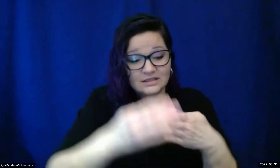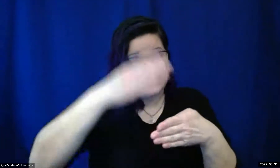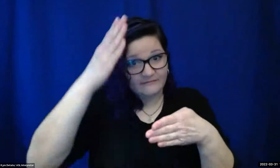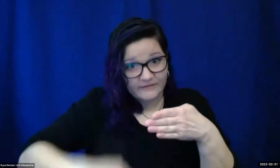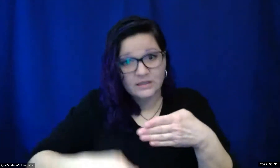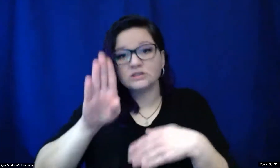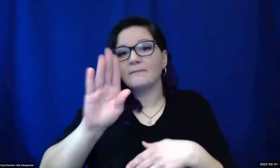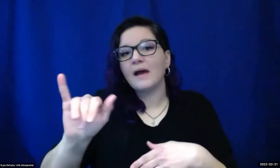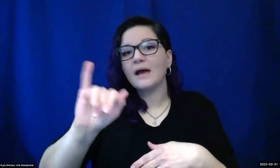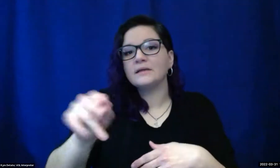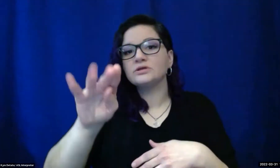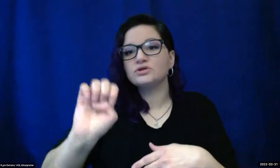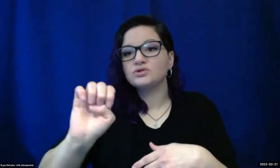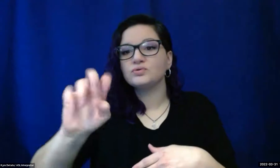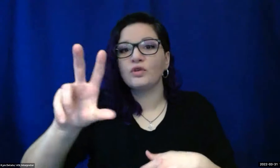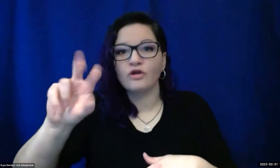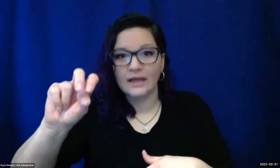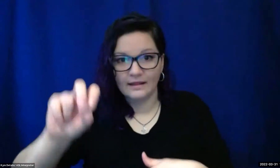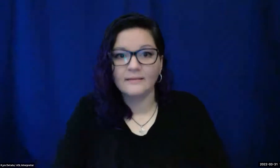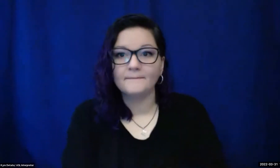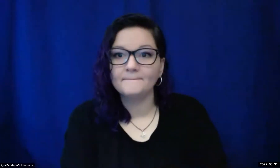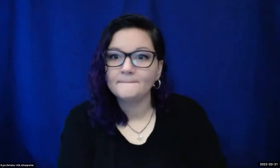June 30th.